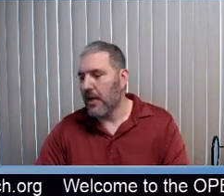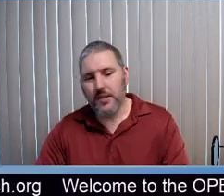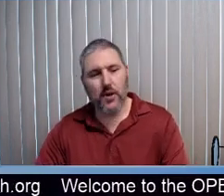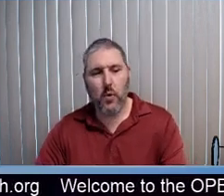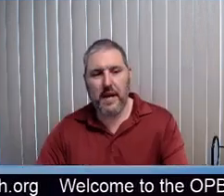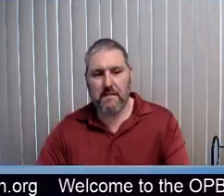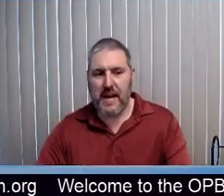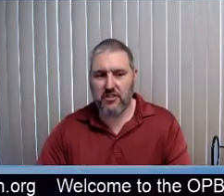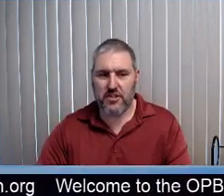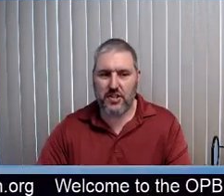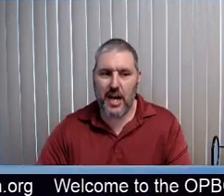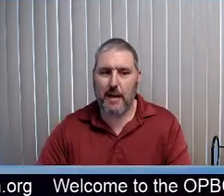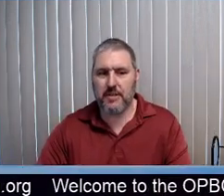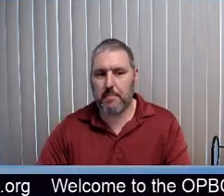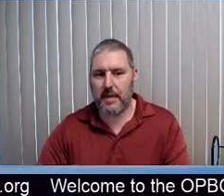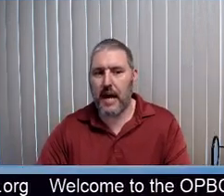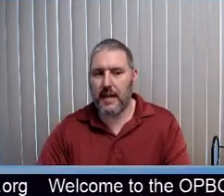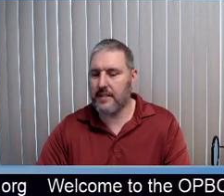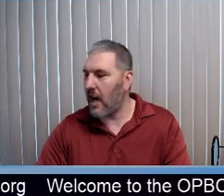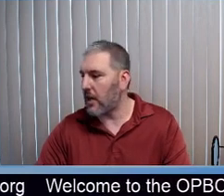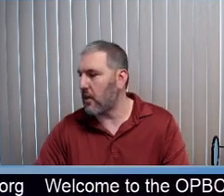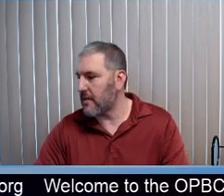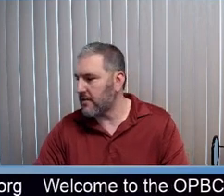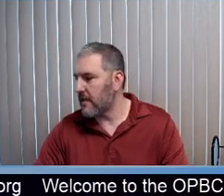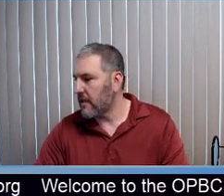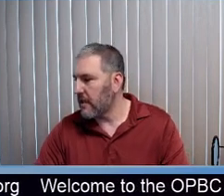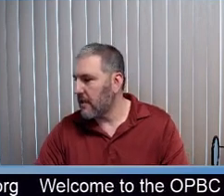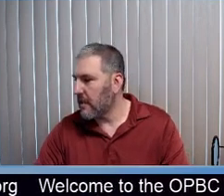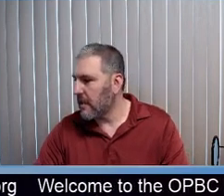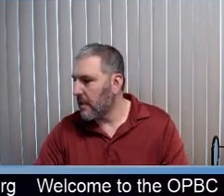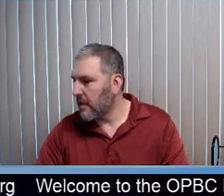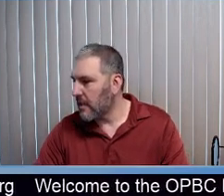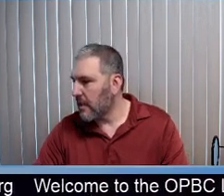people. They're white fascist cops at Panada Tacos.